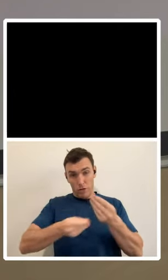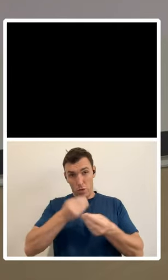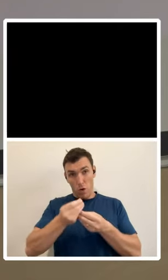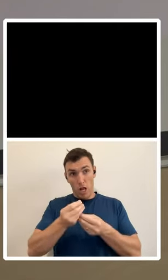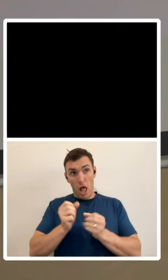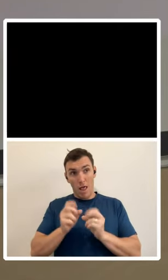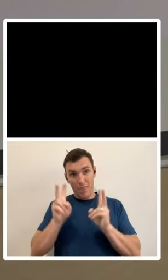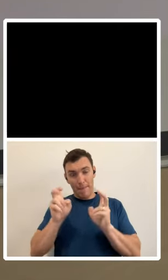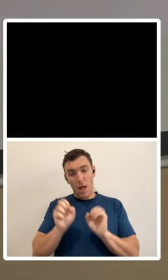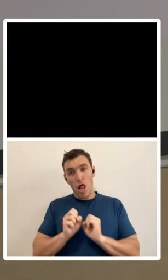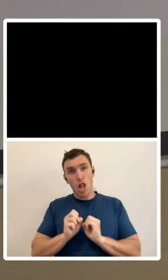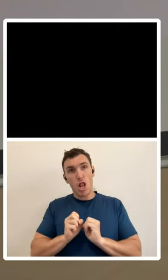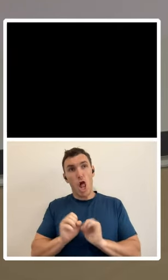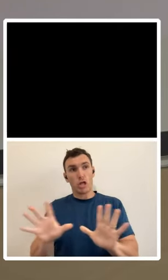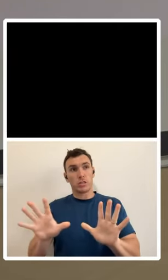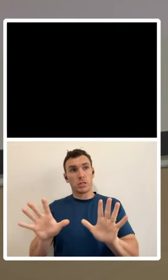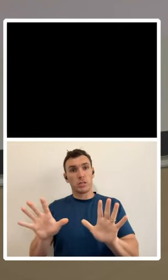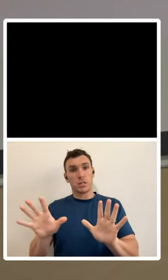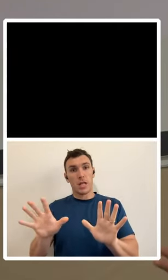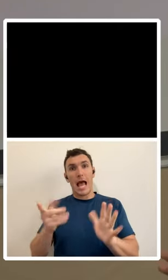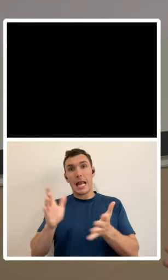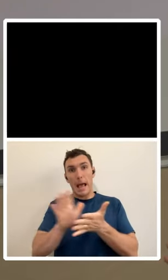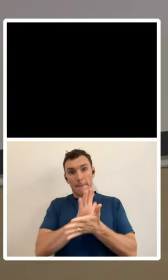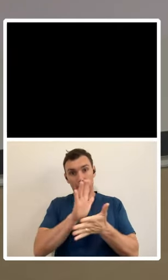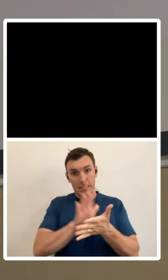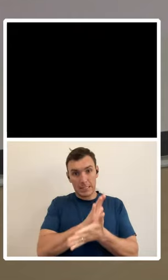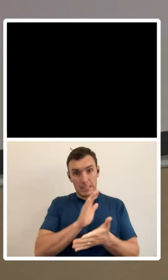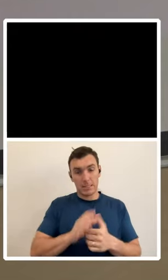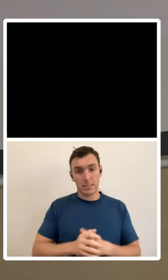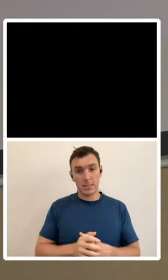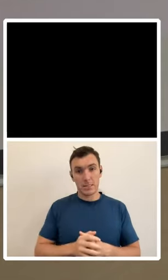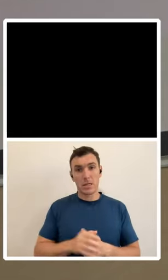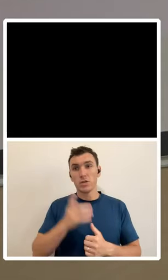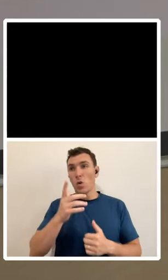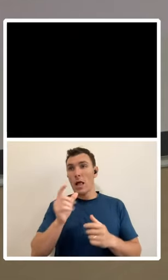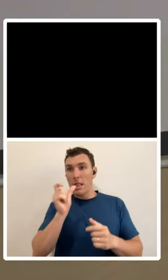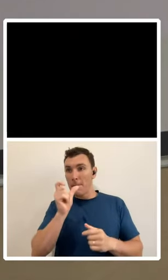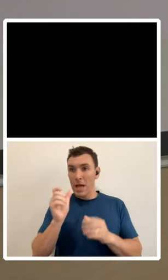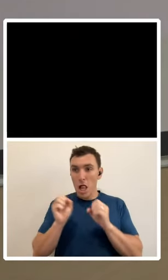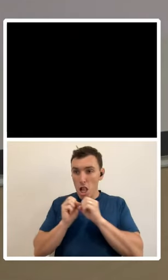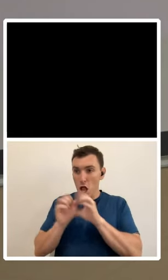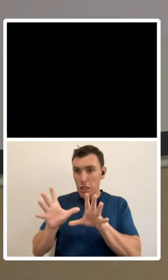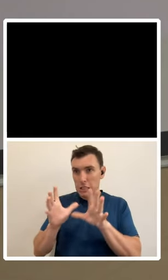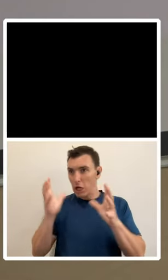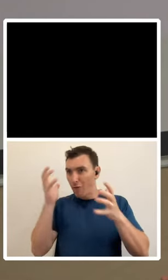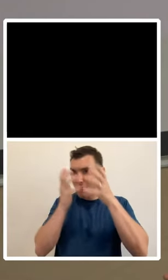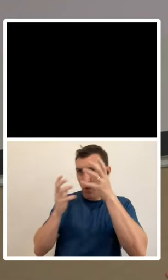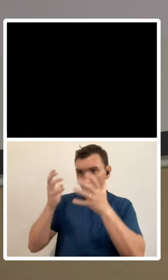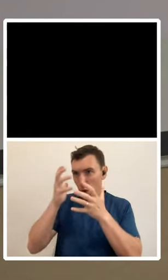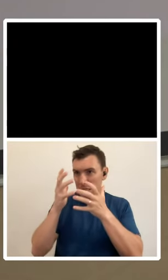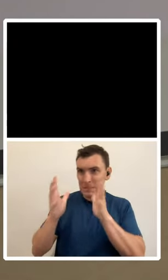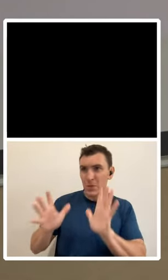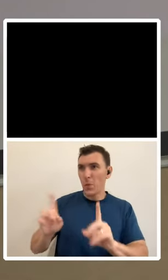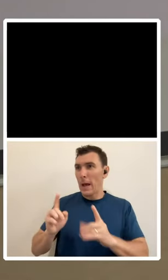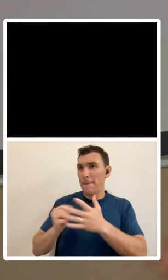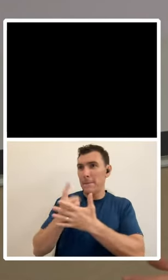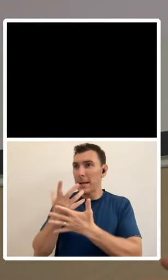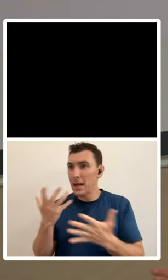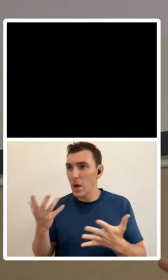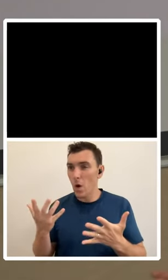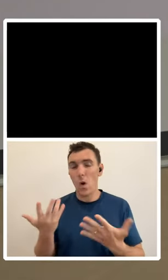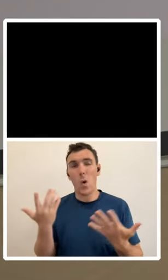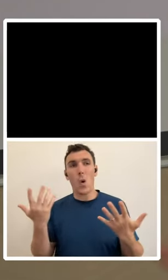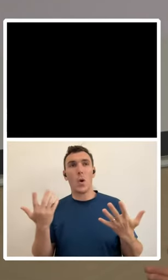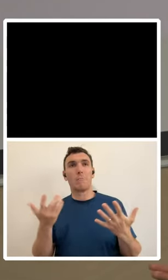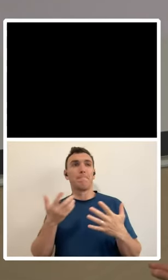feel when you arrive at university, the confusion that you feel when you arrive at the start desk, you know, not going to a football match with your dad anymore. Yeah.